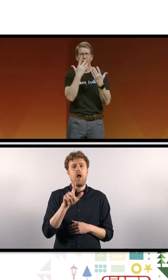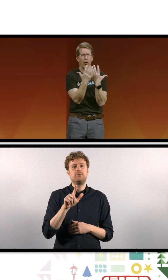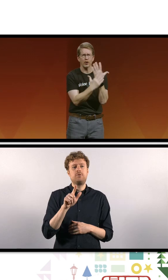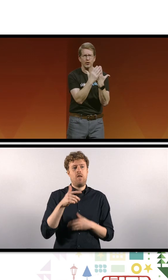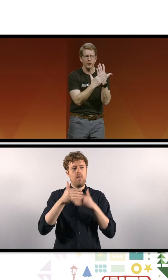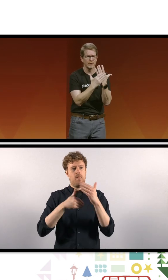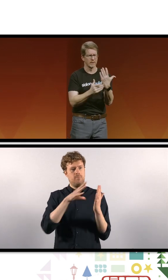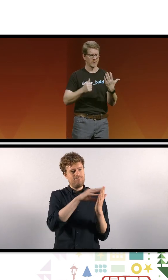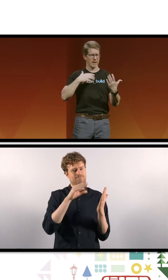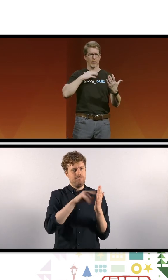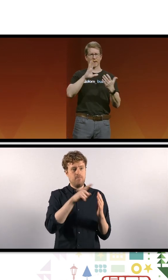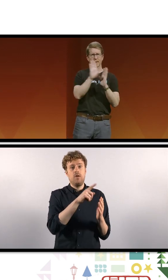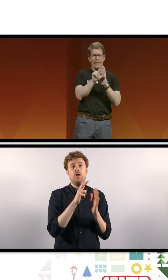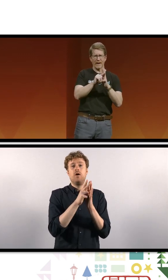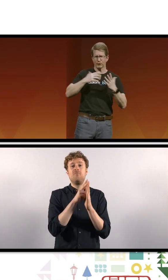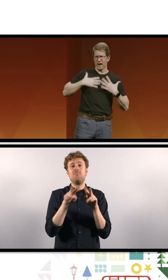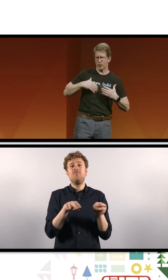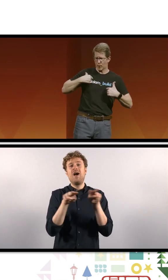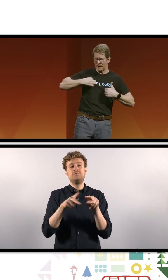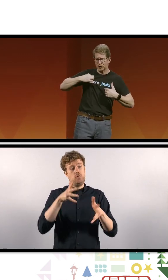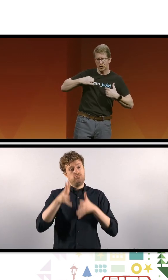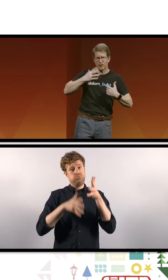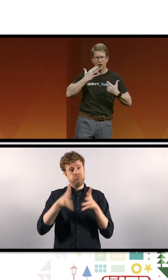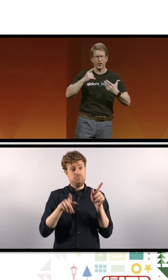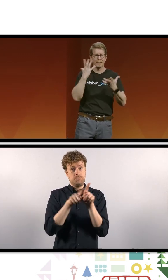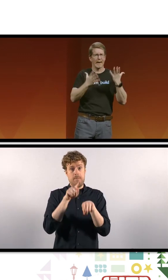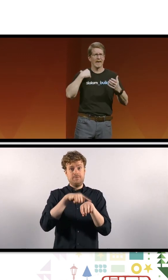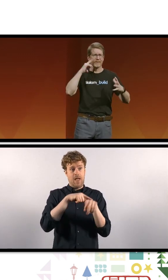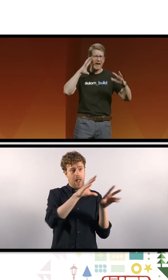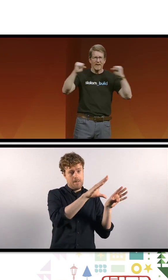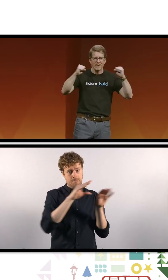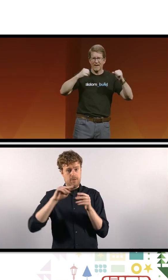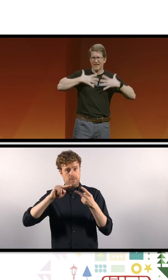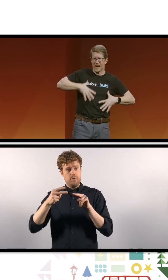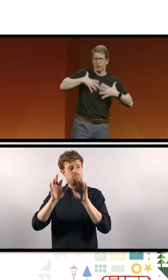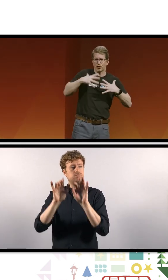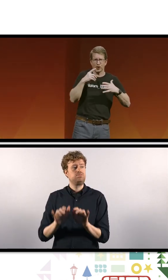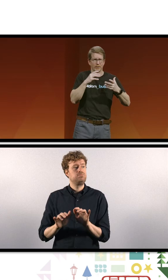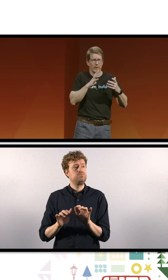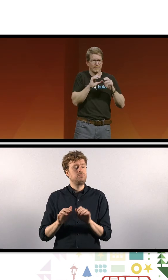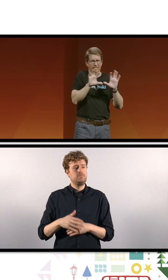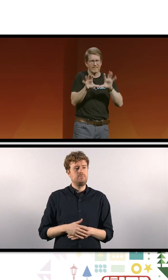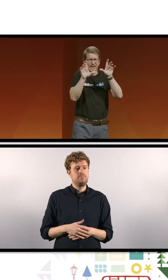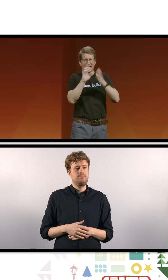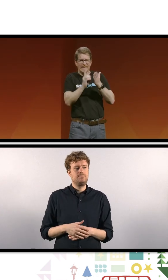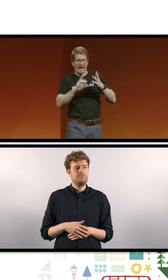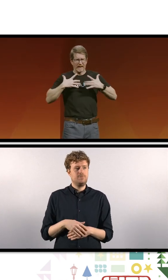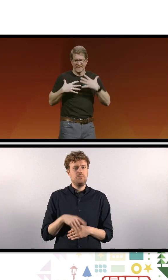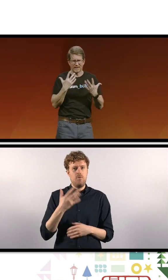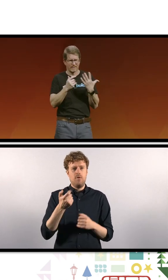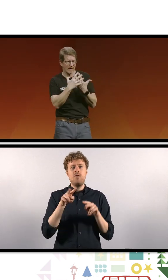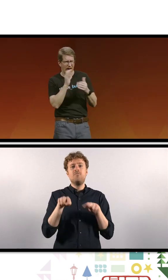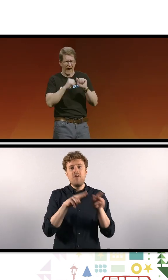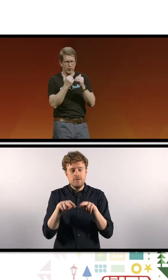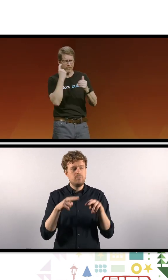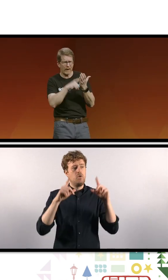with various skin tones, different backgrounds, what shirt I'm wearing. There's a lot of, if I have a loud